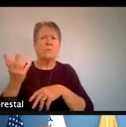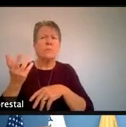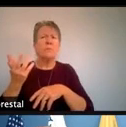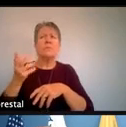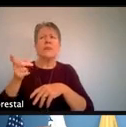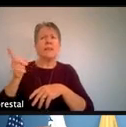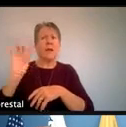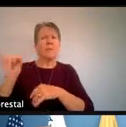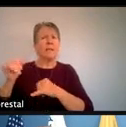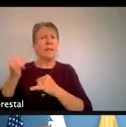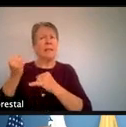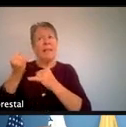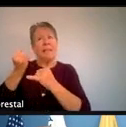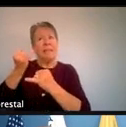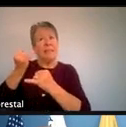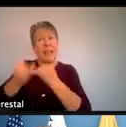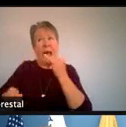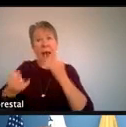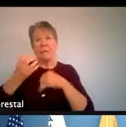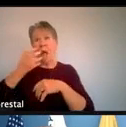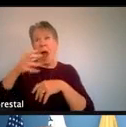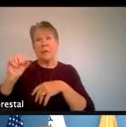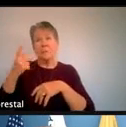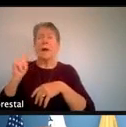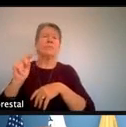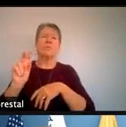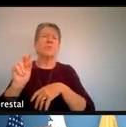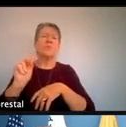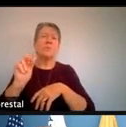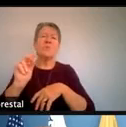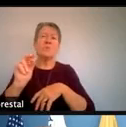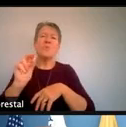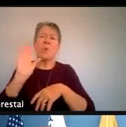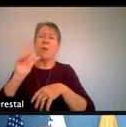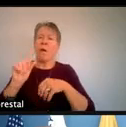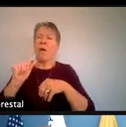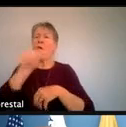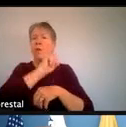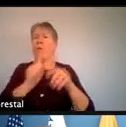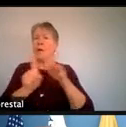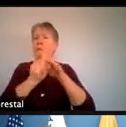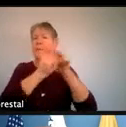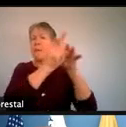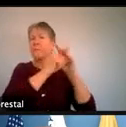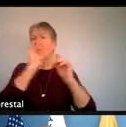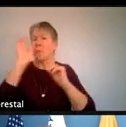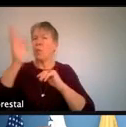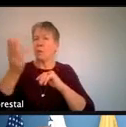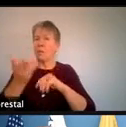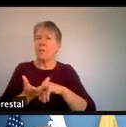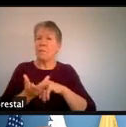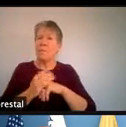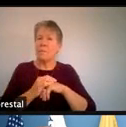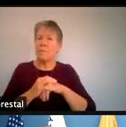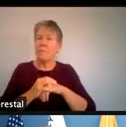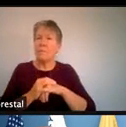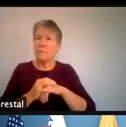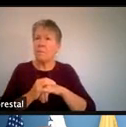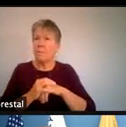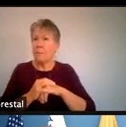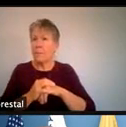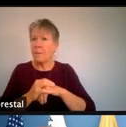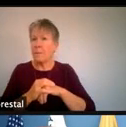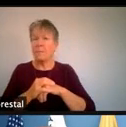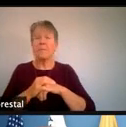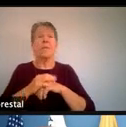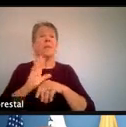doing using that exact same playbook. Again, I personally, and